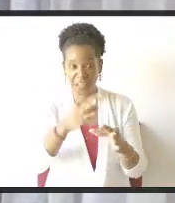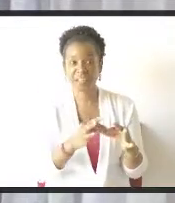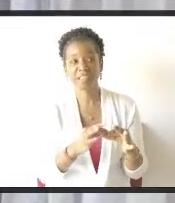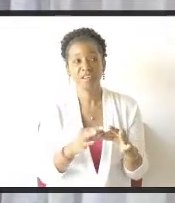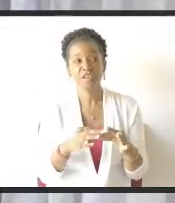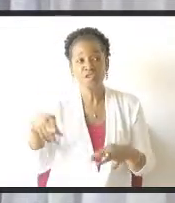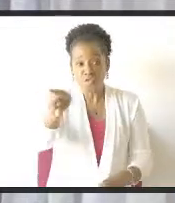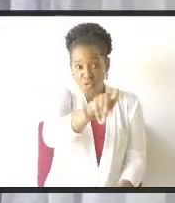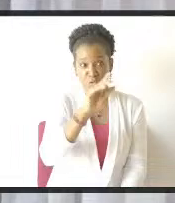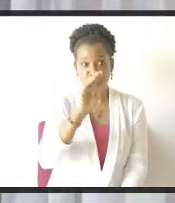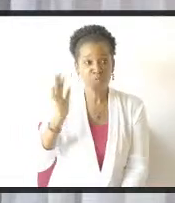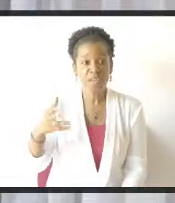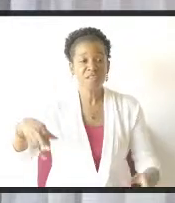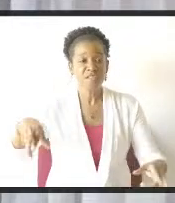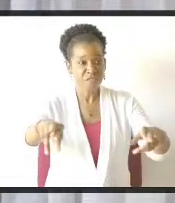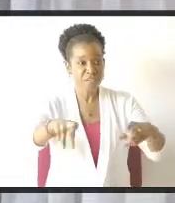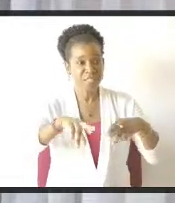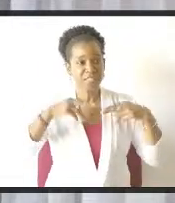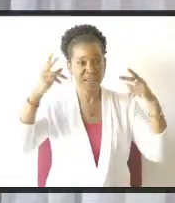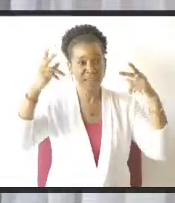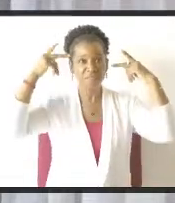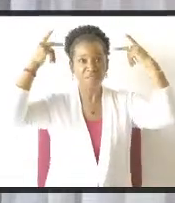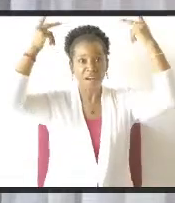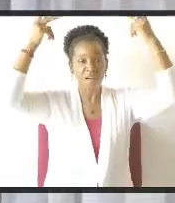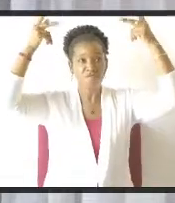from the depths of your heart this morning,